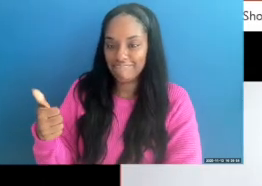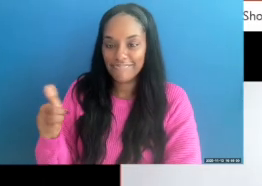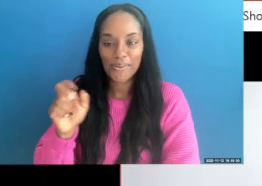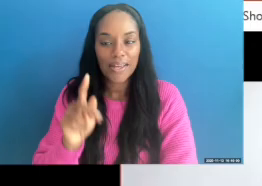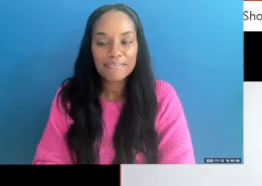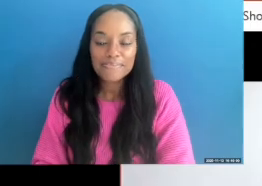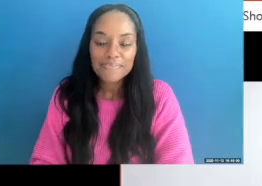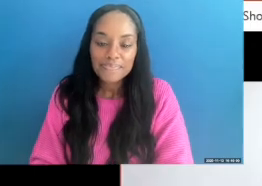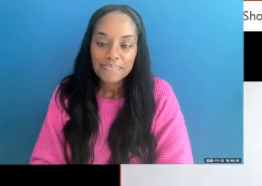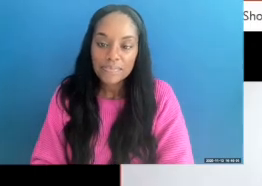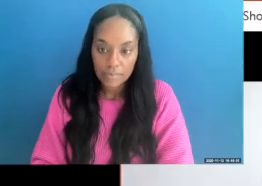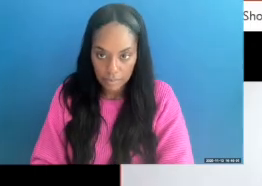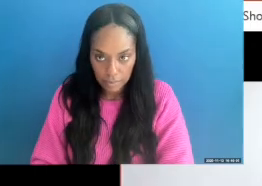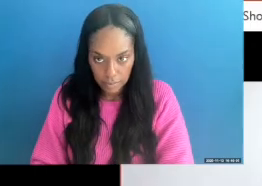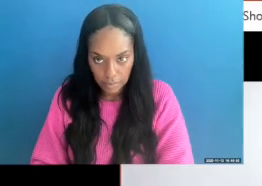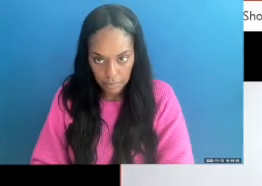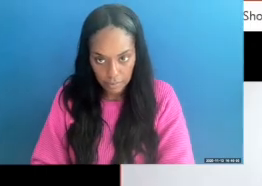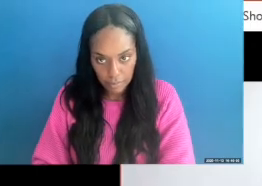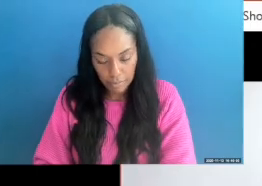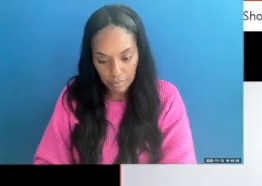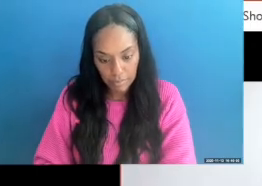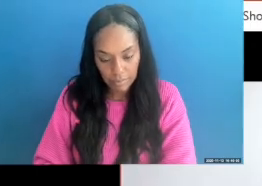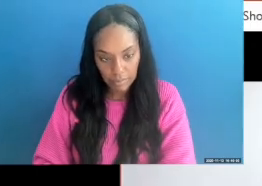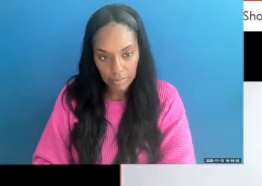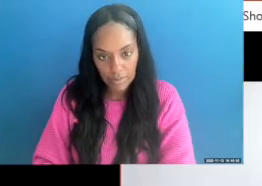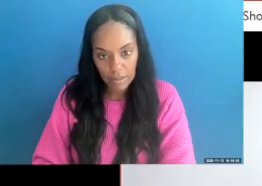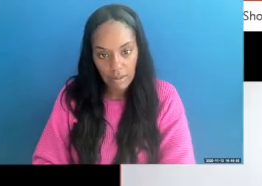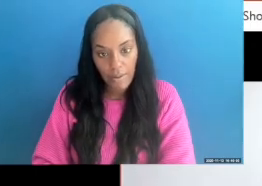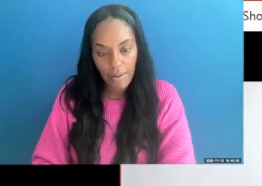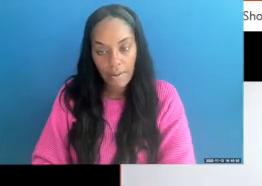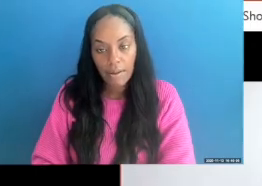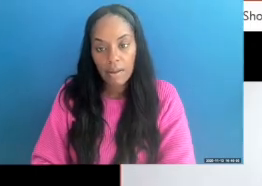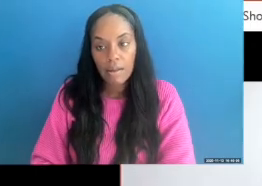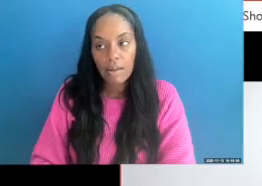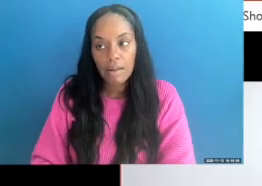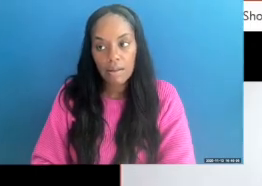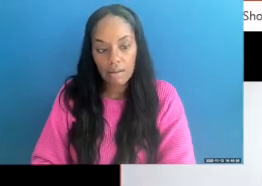Test. Can you hear me? Yes. Okay.